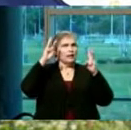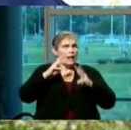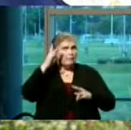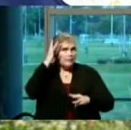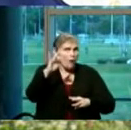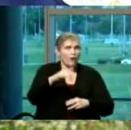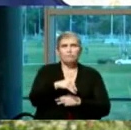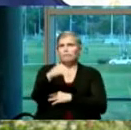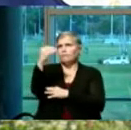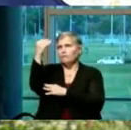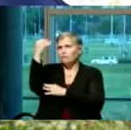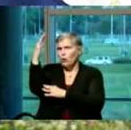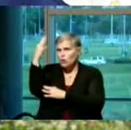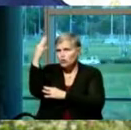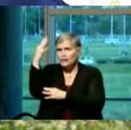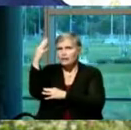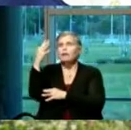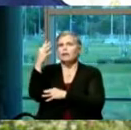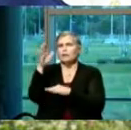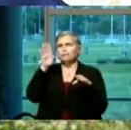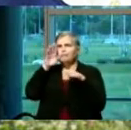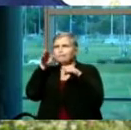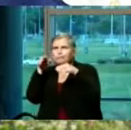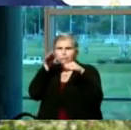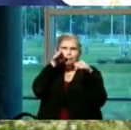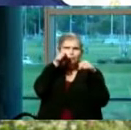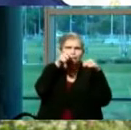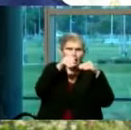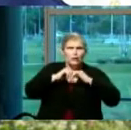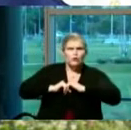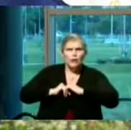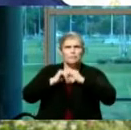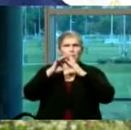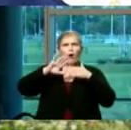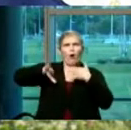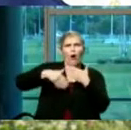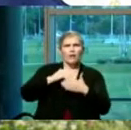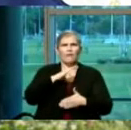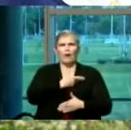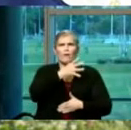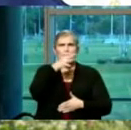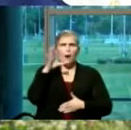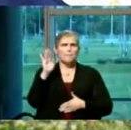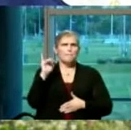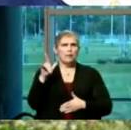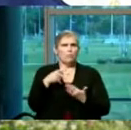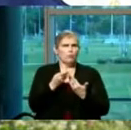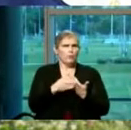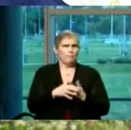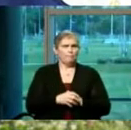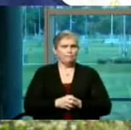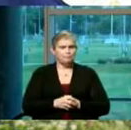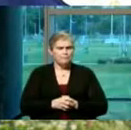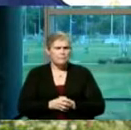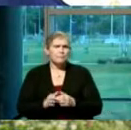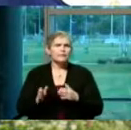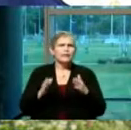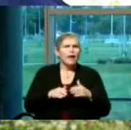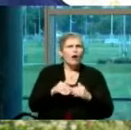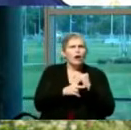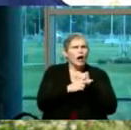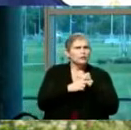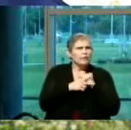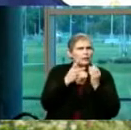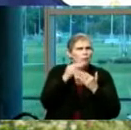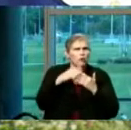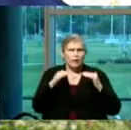and forestry a priority in implementing all of our Farm Bill programs. Now, leveraging our conservation programs